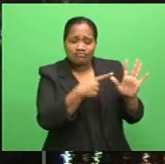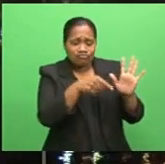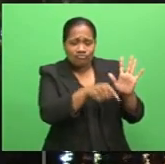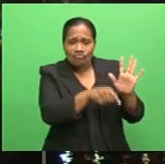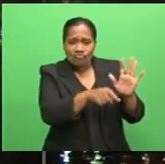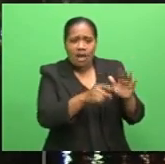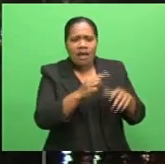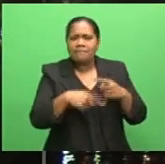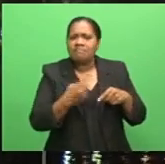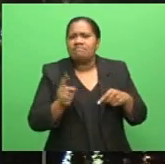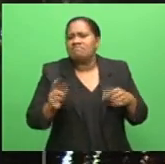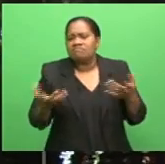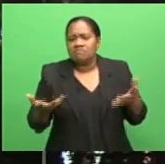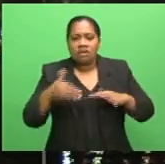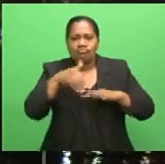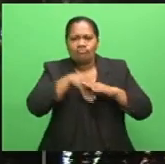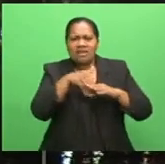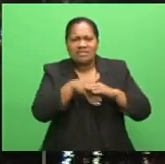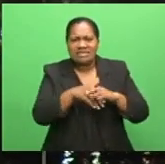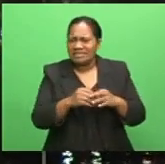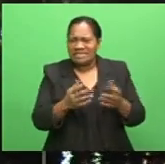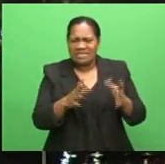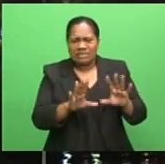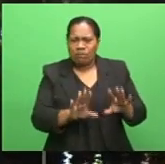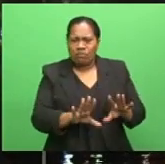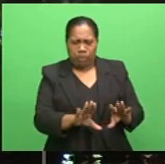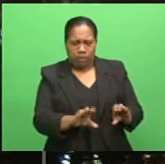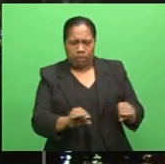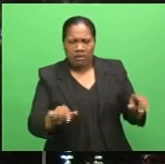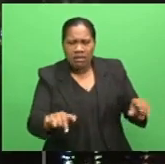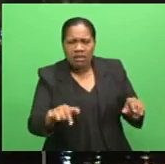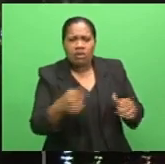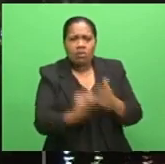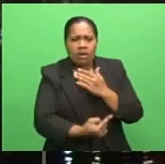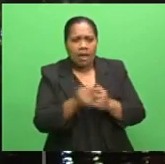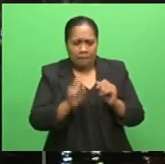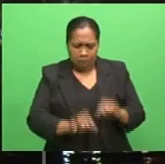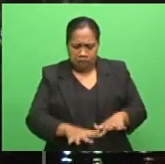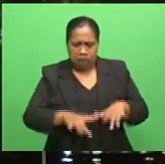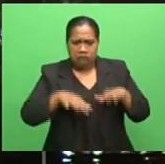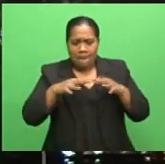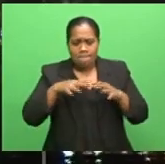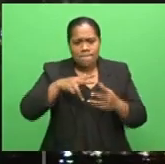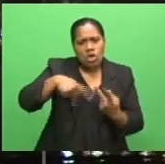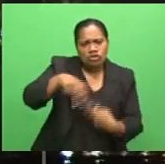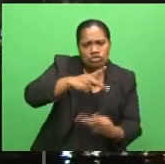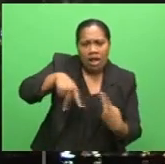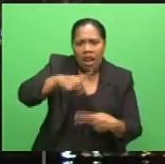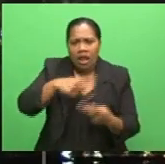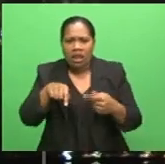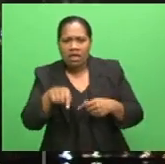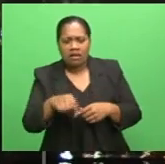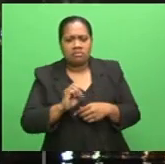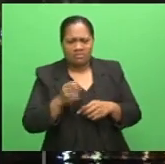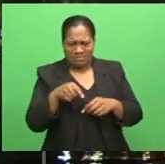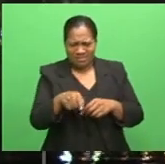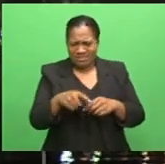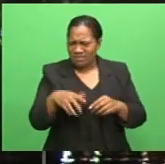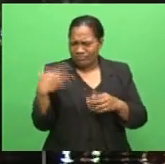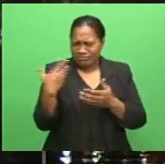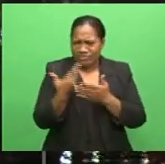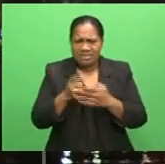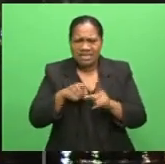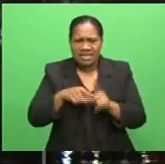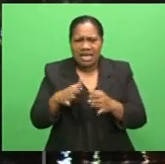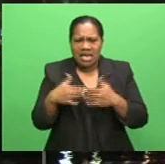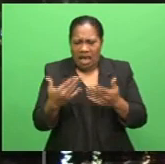poor drainage, which has led to pollution. The residents claim they have lodged numerous complaints over the years about the creek in the settlement, which gives a